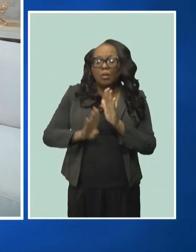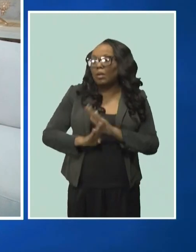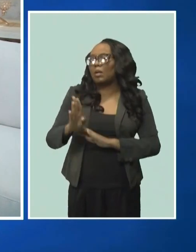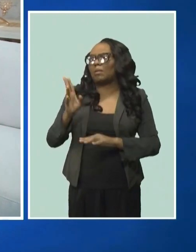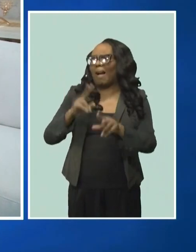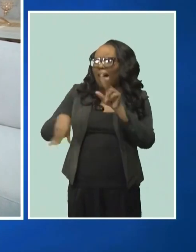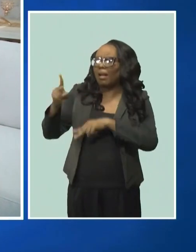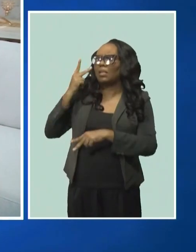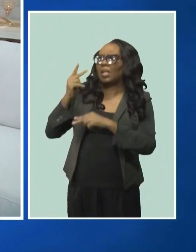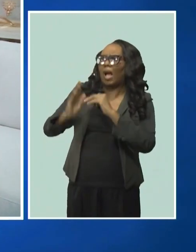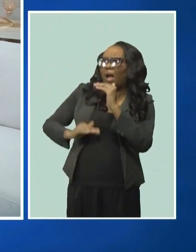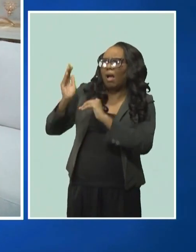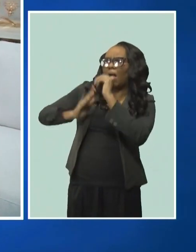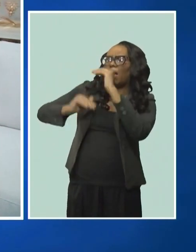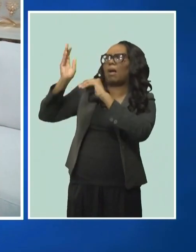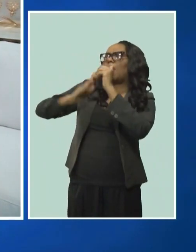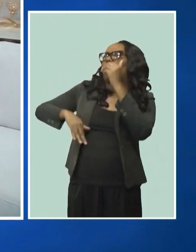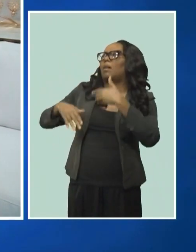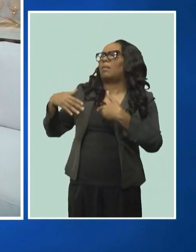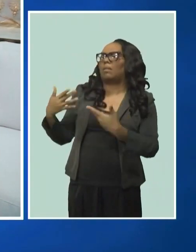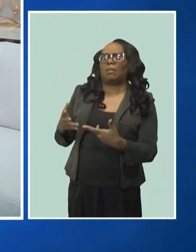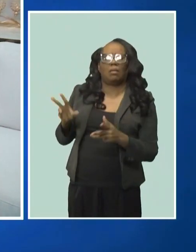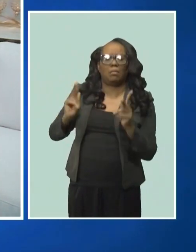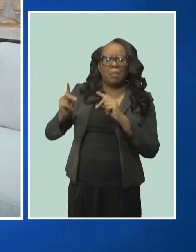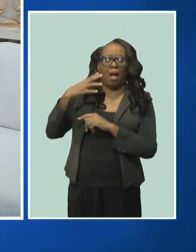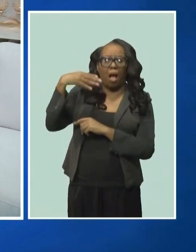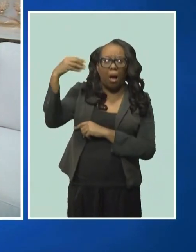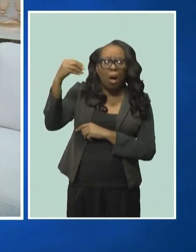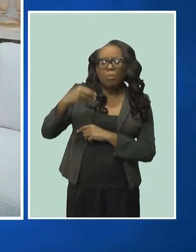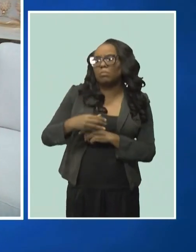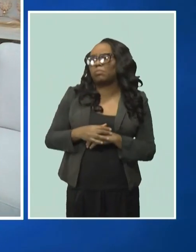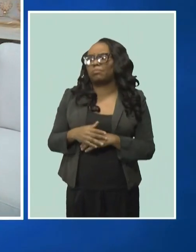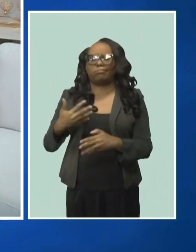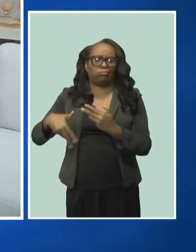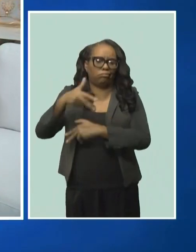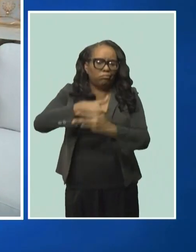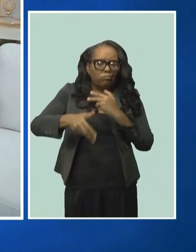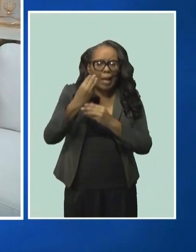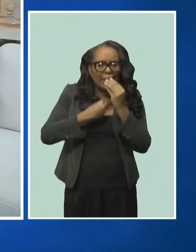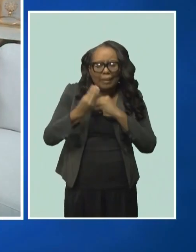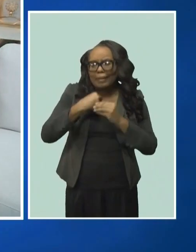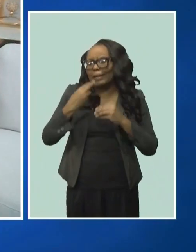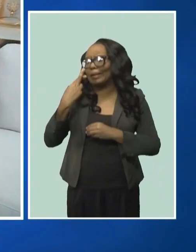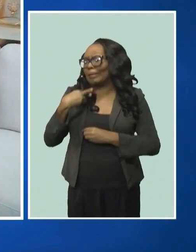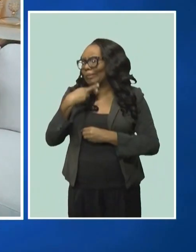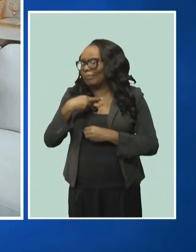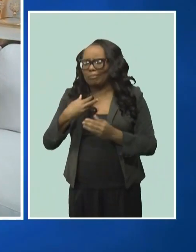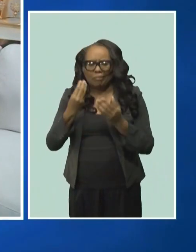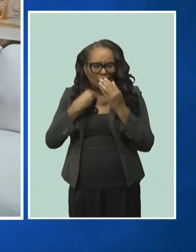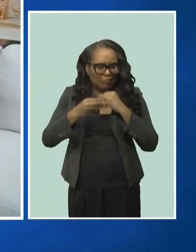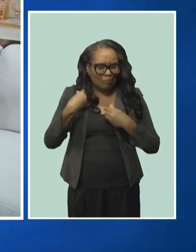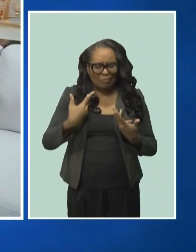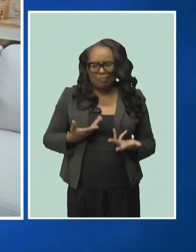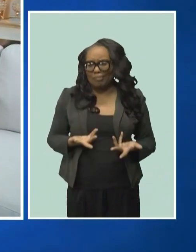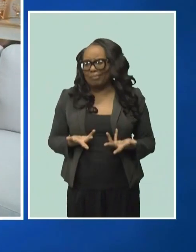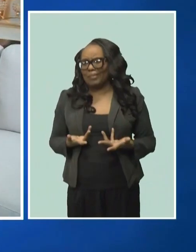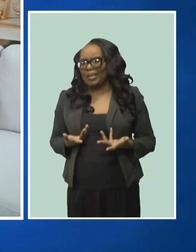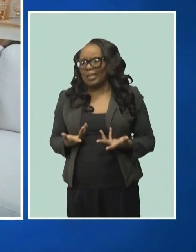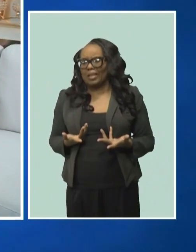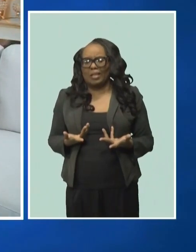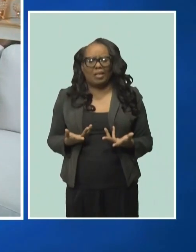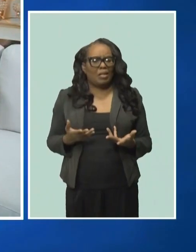activities. You see just in persons going out and dining out. You see that there's an increased demand. You can't hardly find